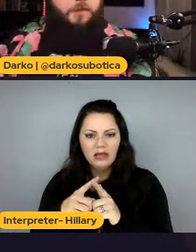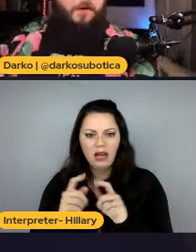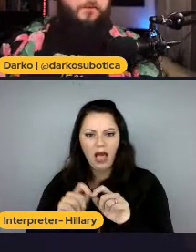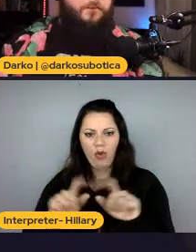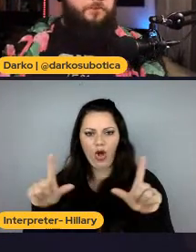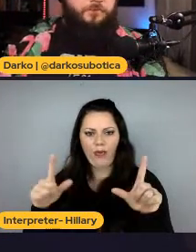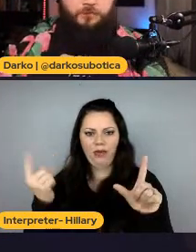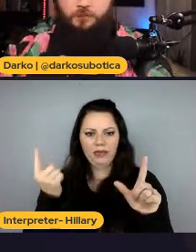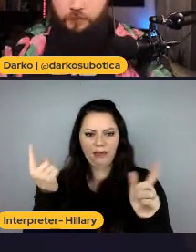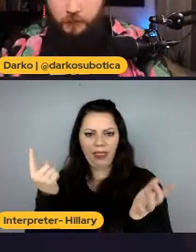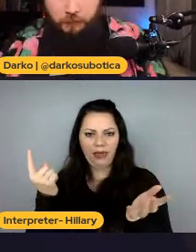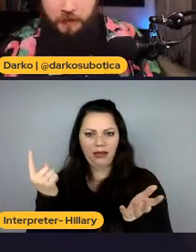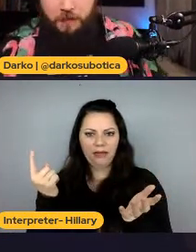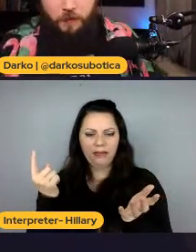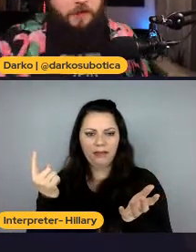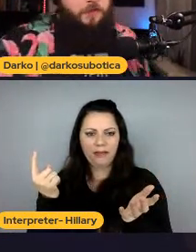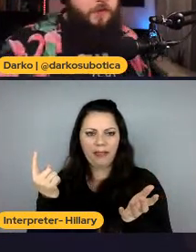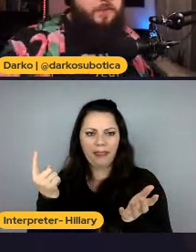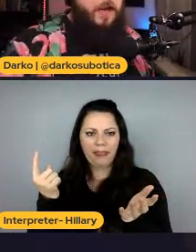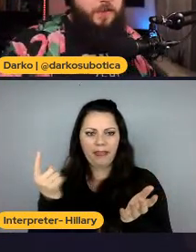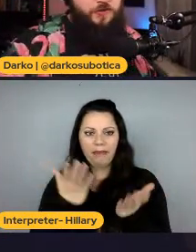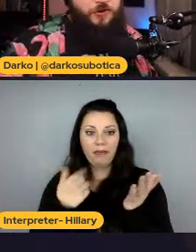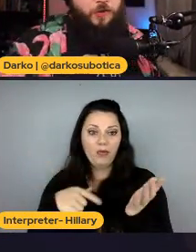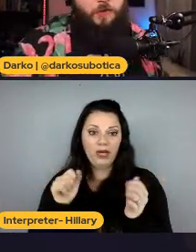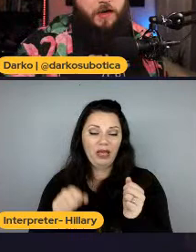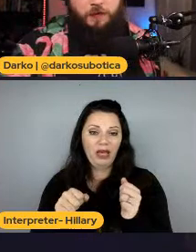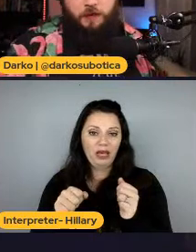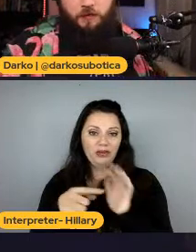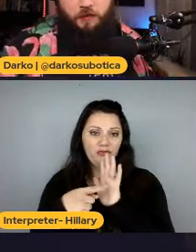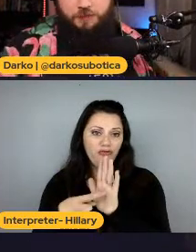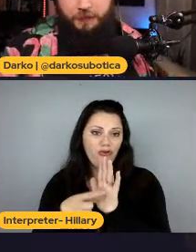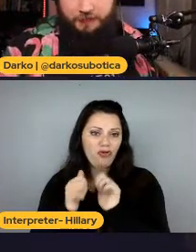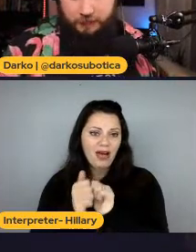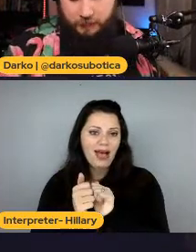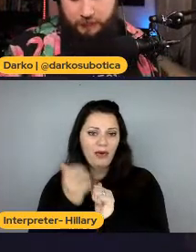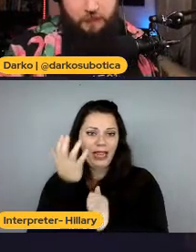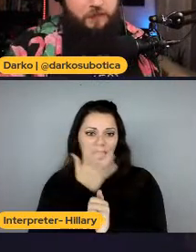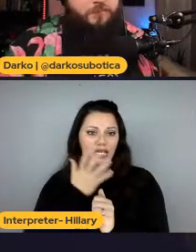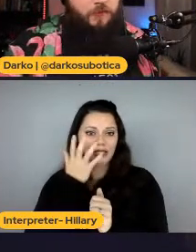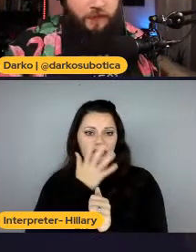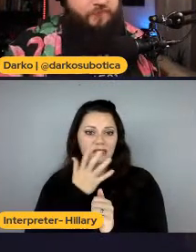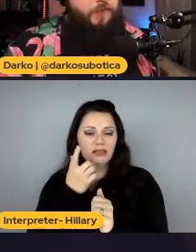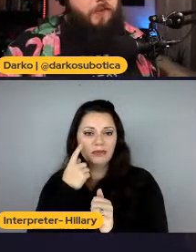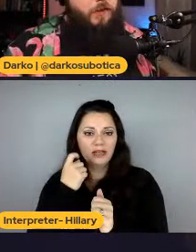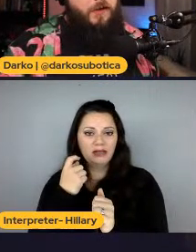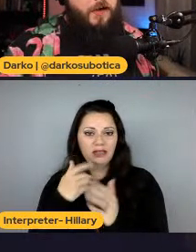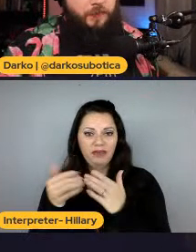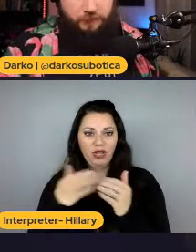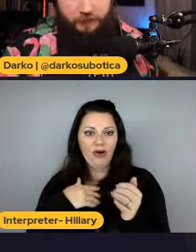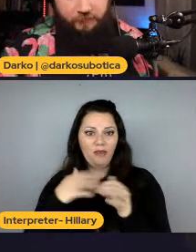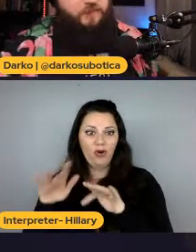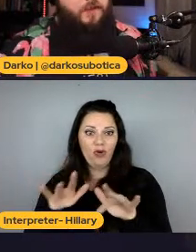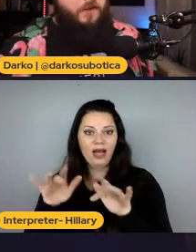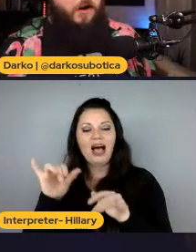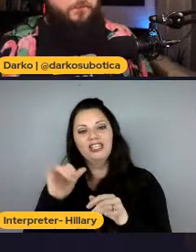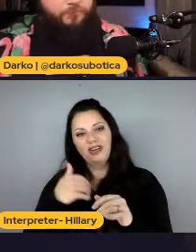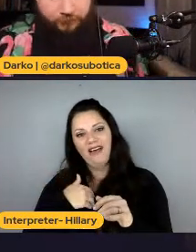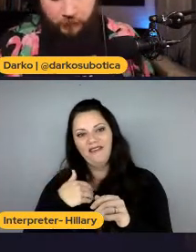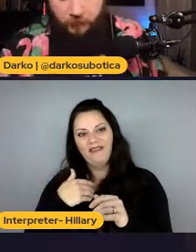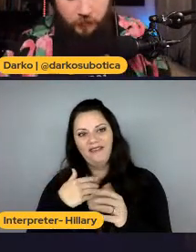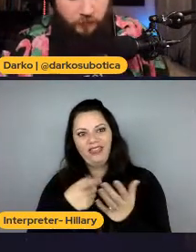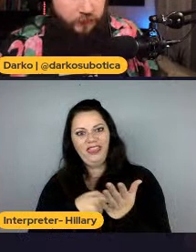up something. Maybe we can do this. I can show you how it all looks because even though I have a recording, I also have a thing